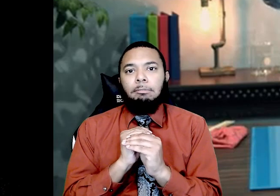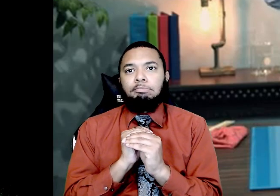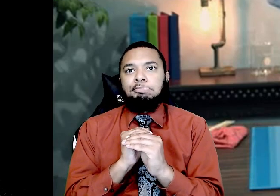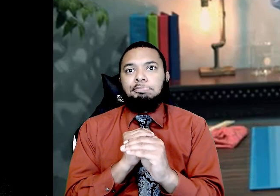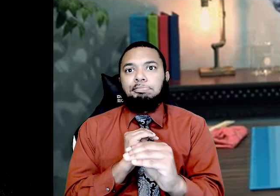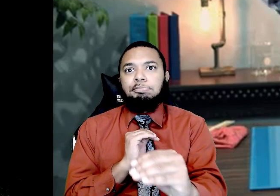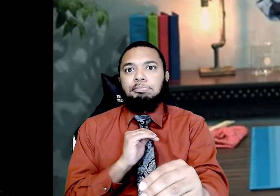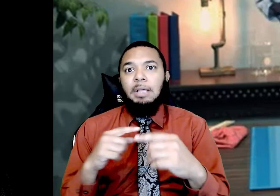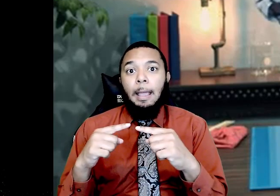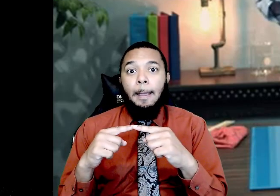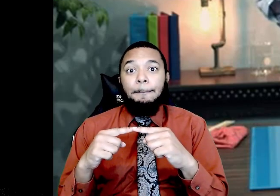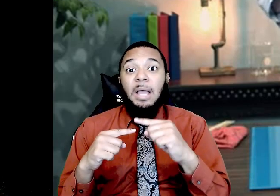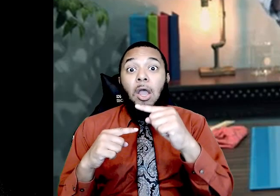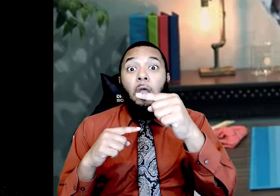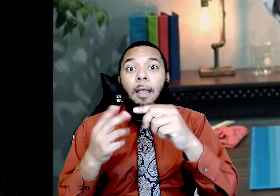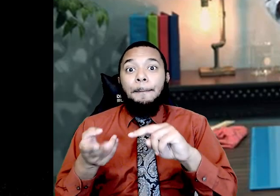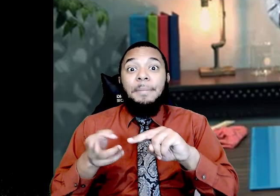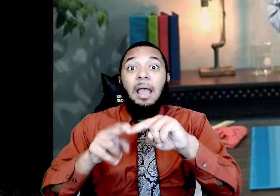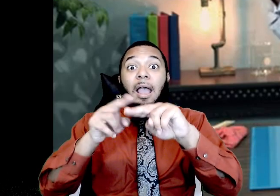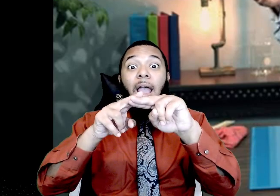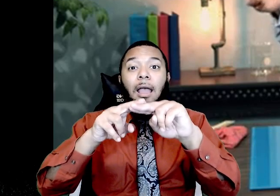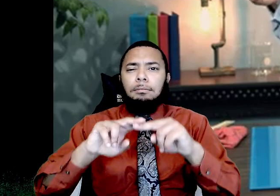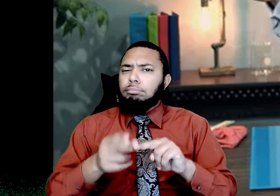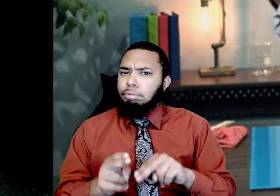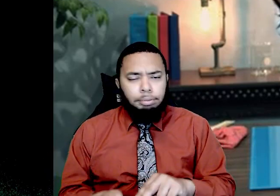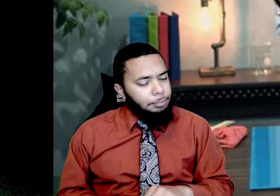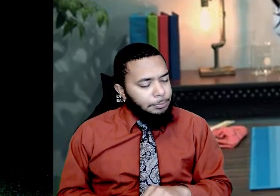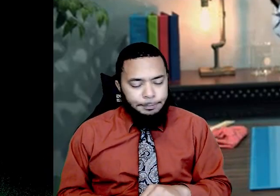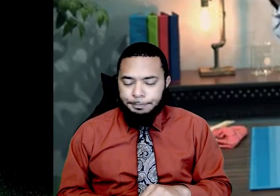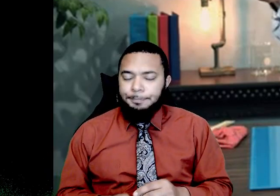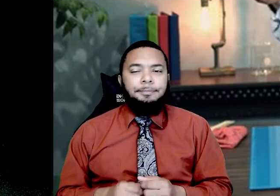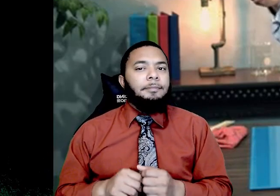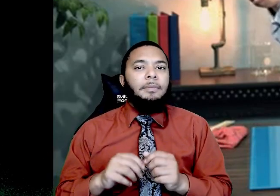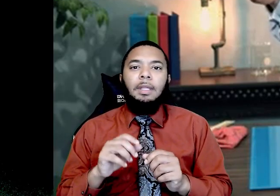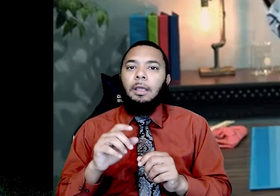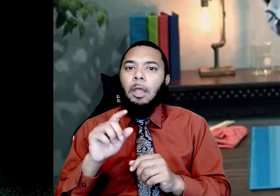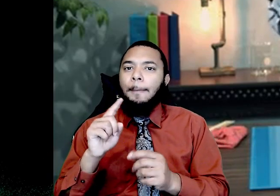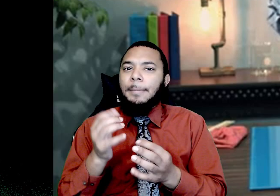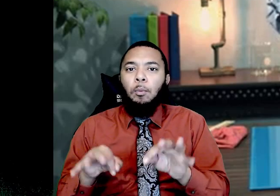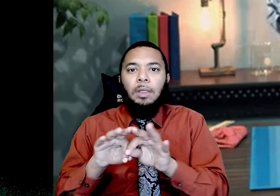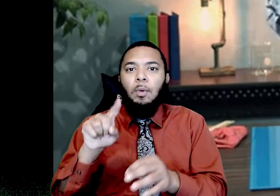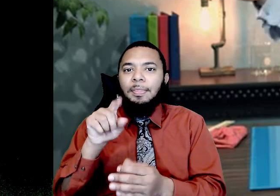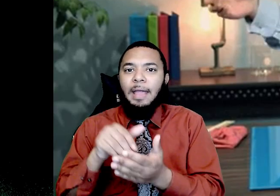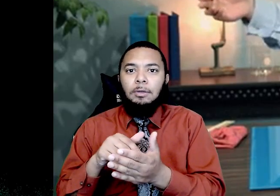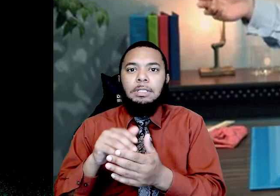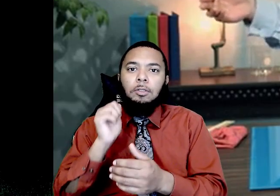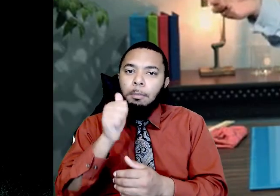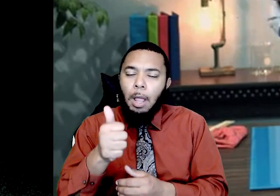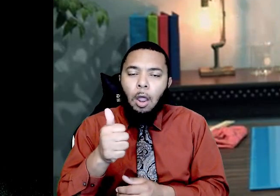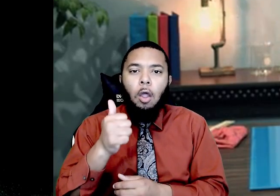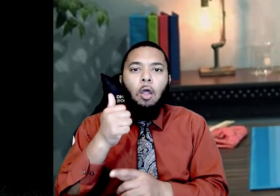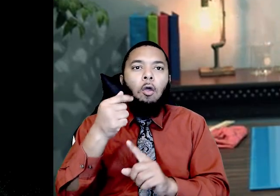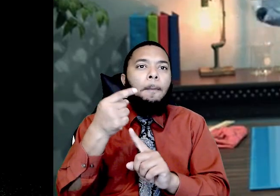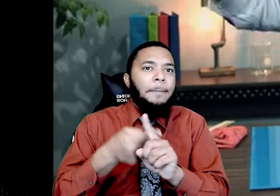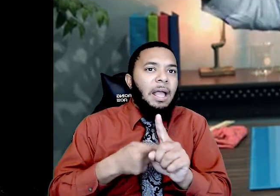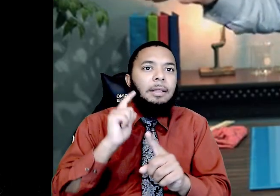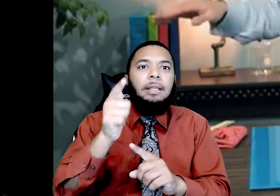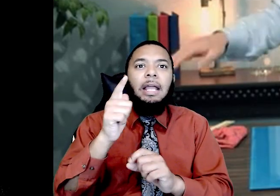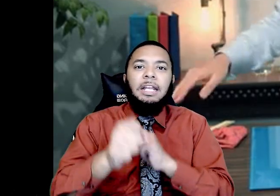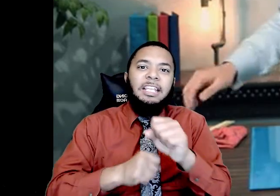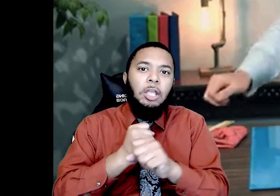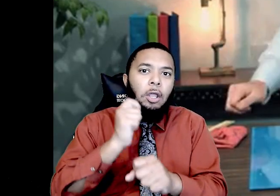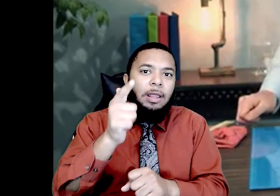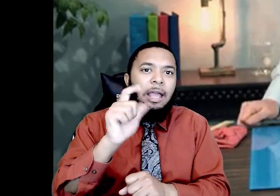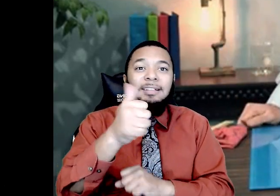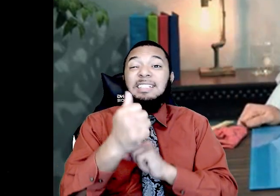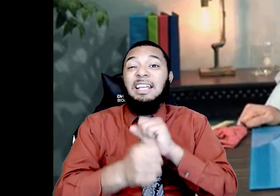you had $1,000 today, it would be worth $1,000 tomorrow. It would be $1,000 in a year. It would be $1,000 in 10 years. It's just going to stay